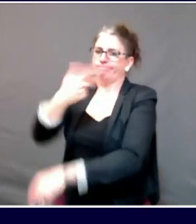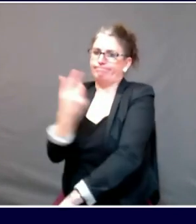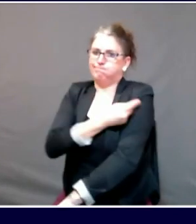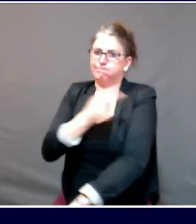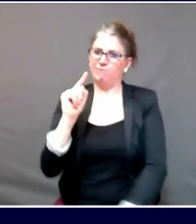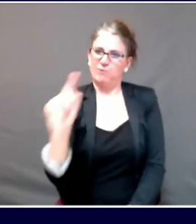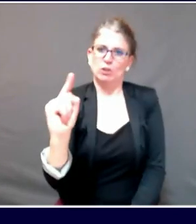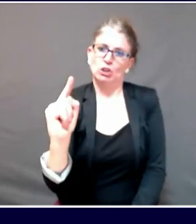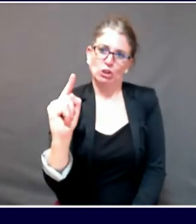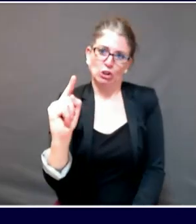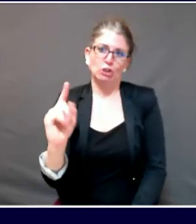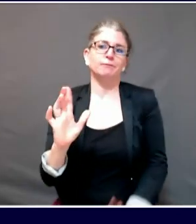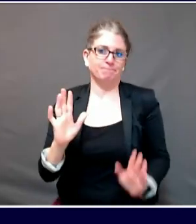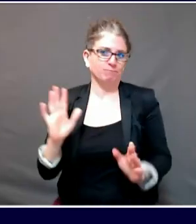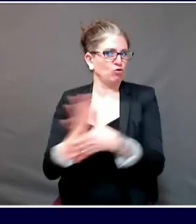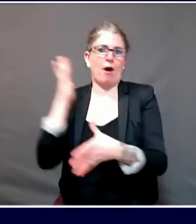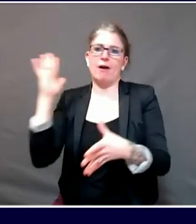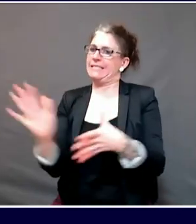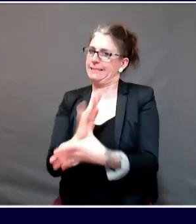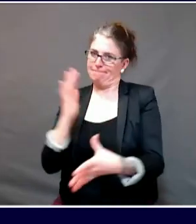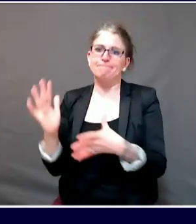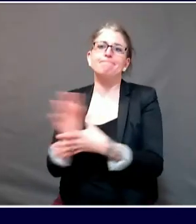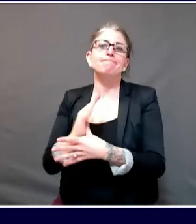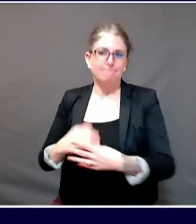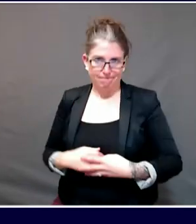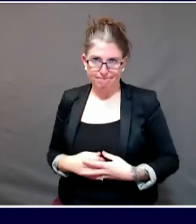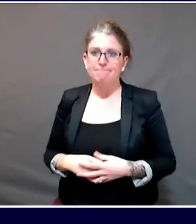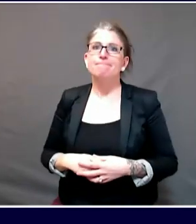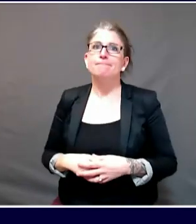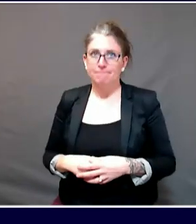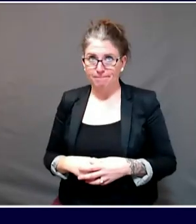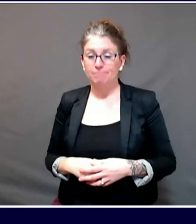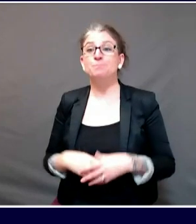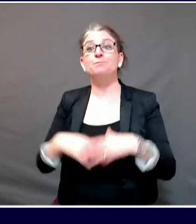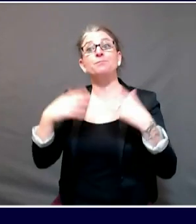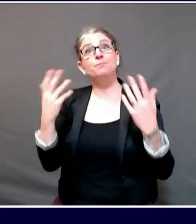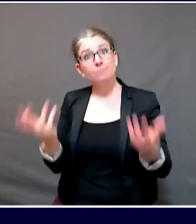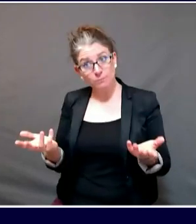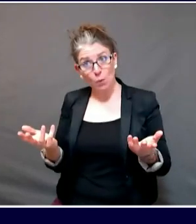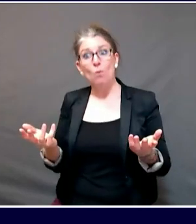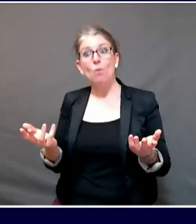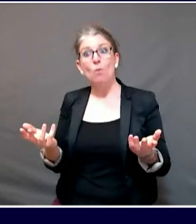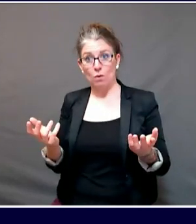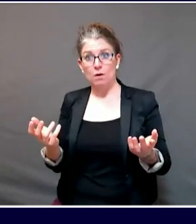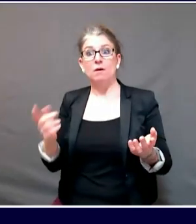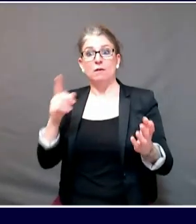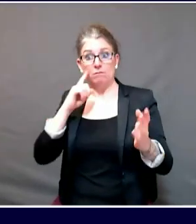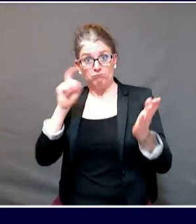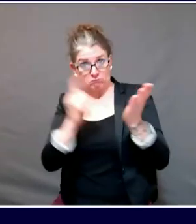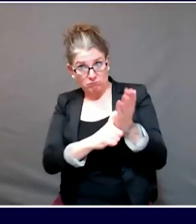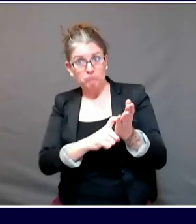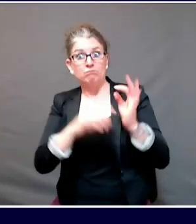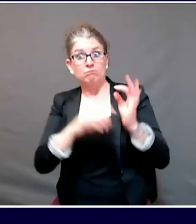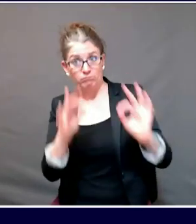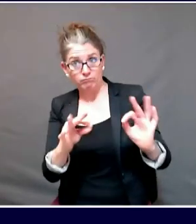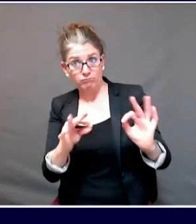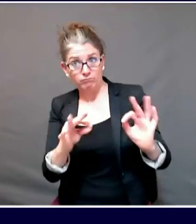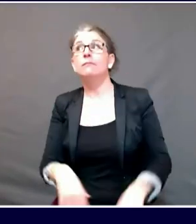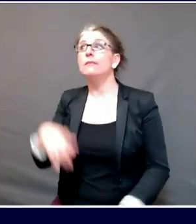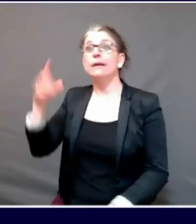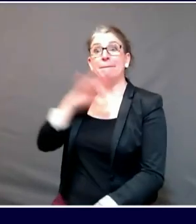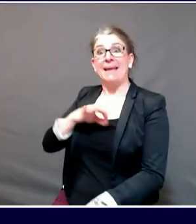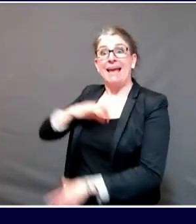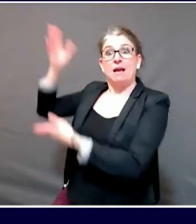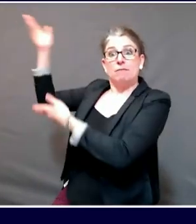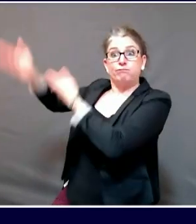sufficient supply to give every Maine person a vaccine. To put that in perspective, what arrived